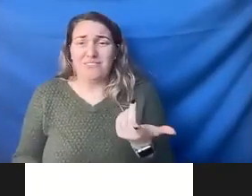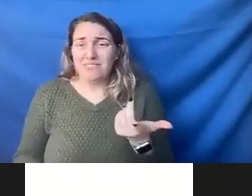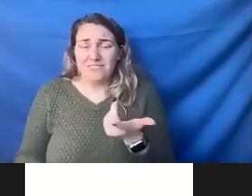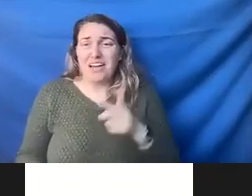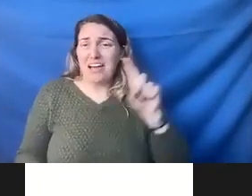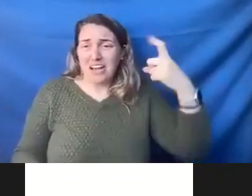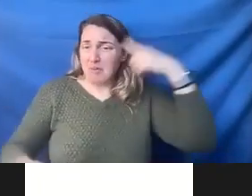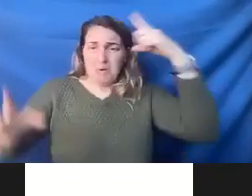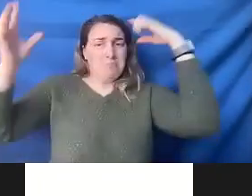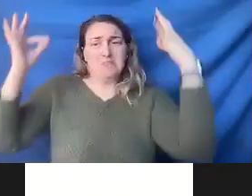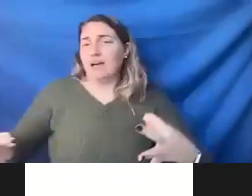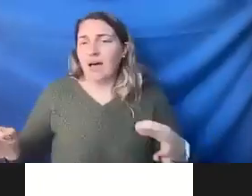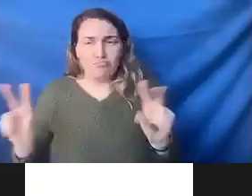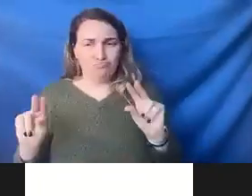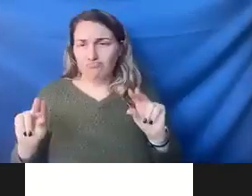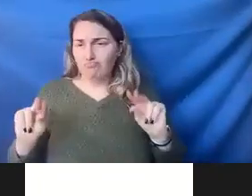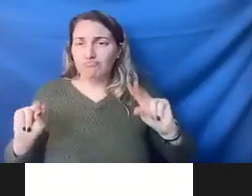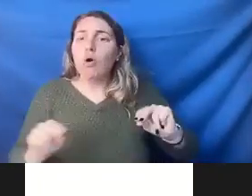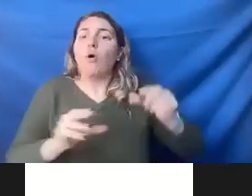passed by executive order or something like that.